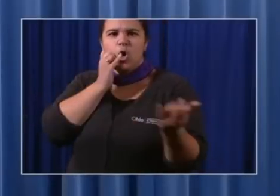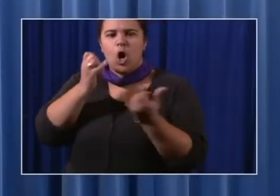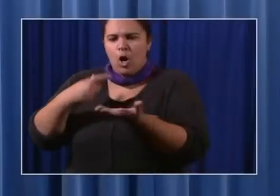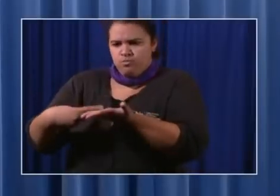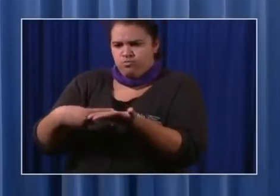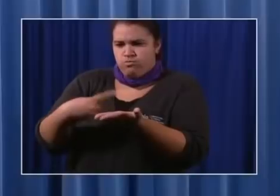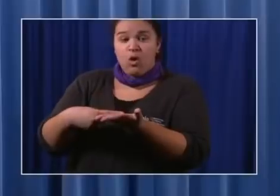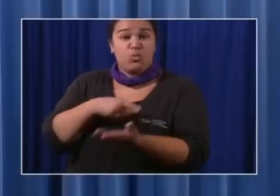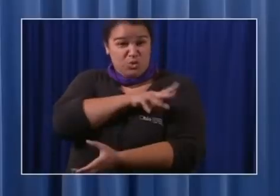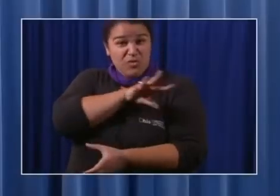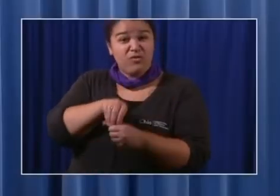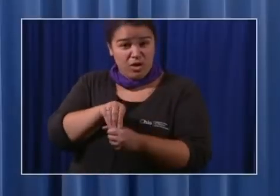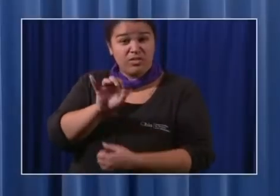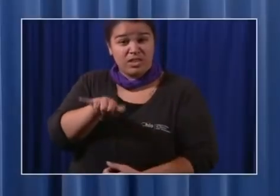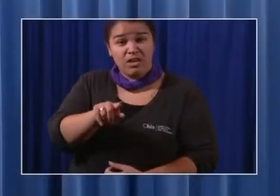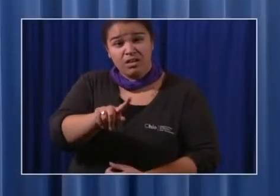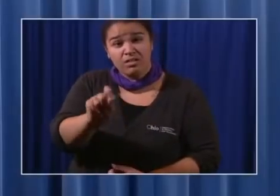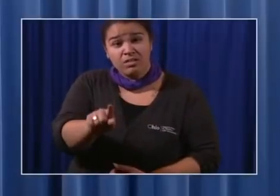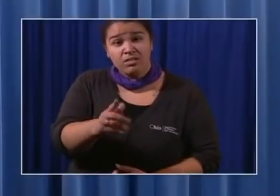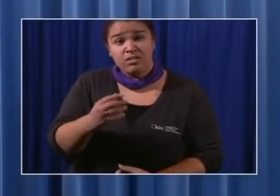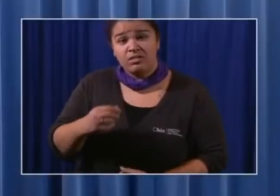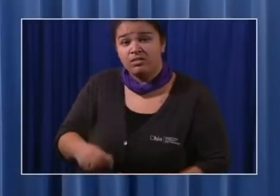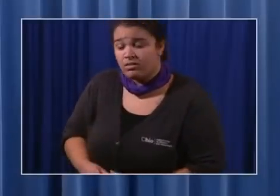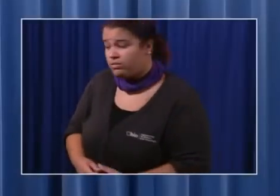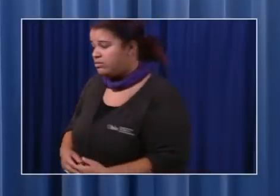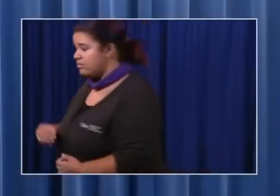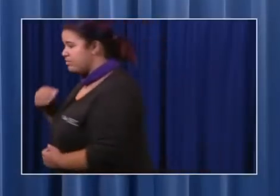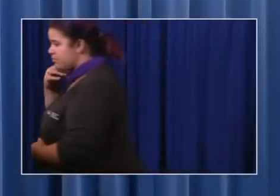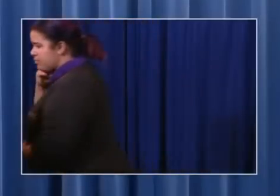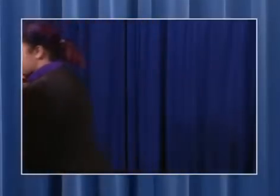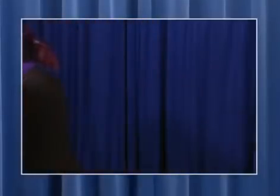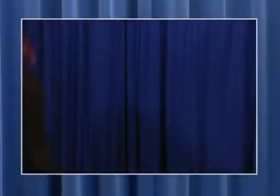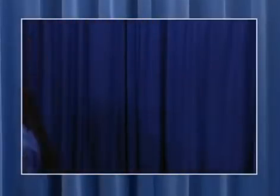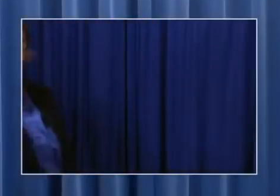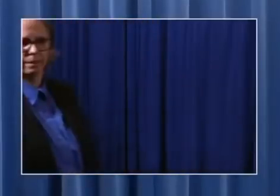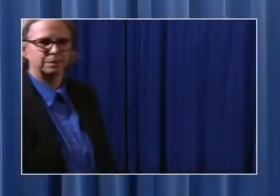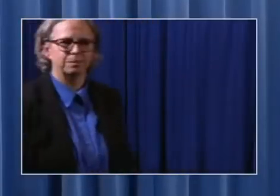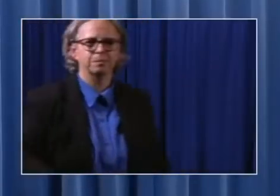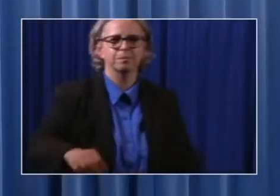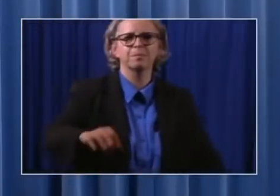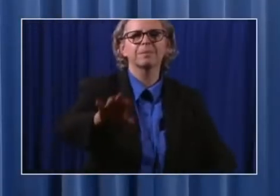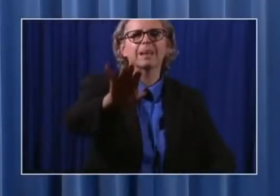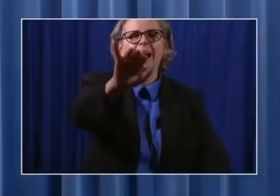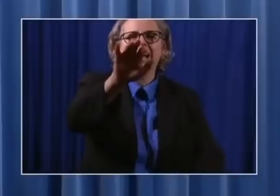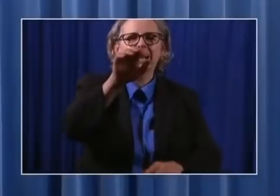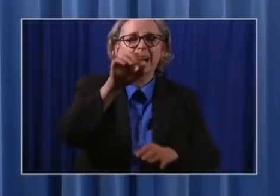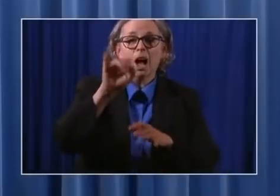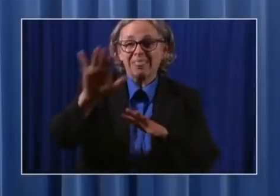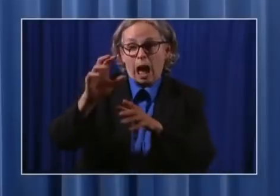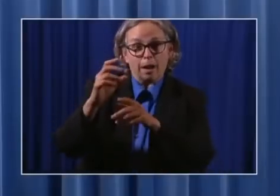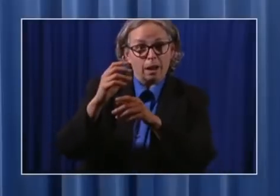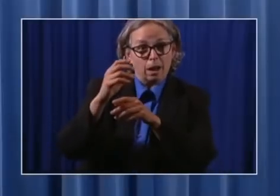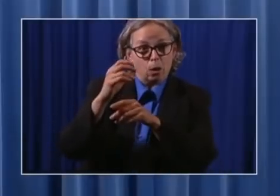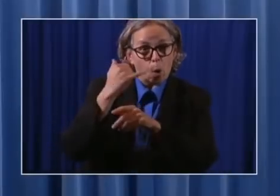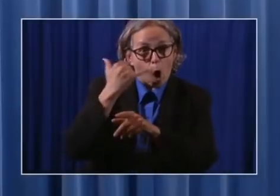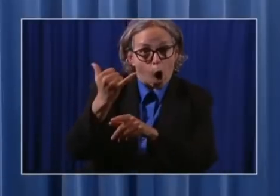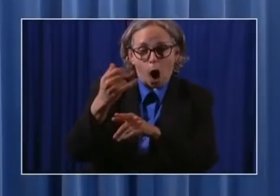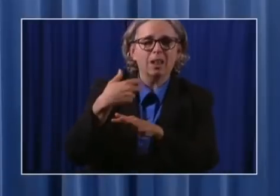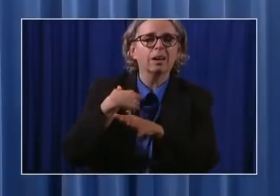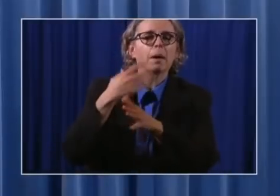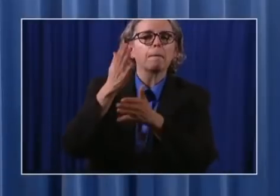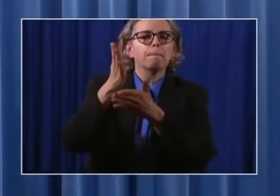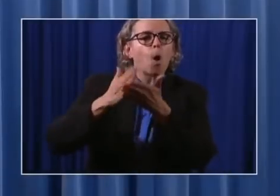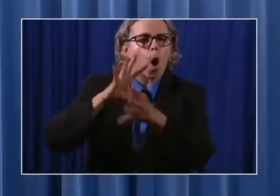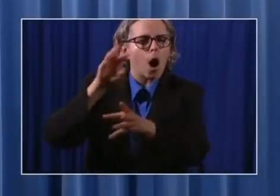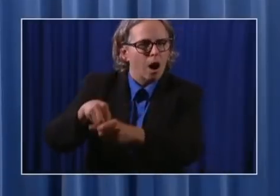Well, I was off and on that call. I'm not sure I was on that part of the call. I may have been. Look, we're working very